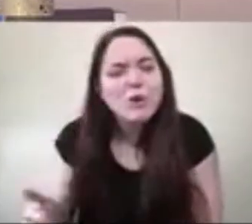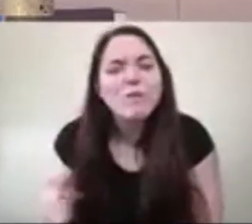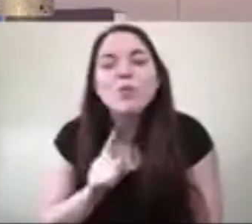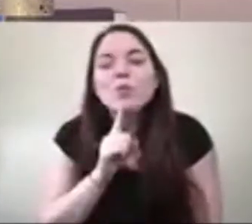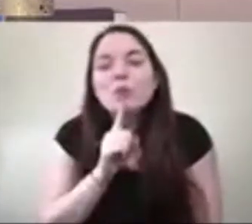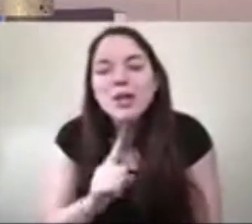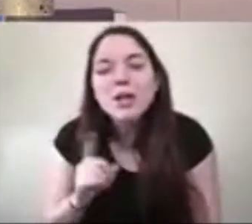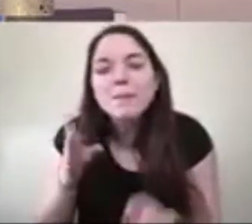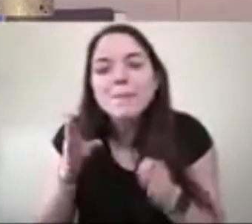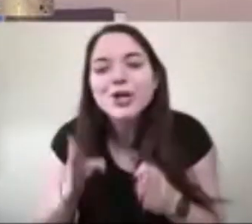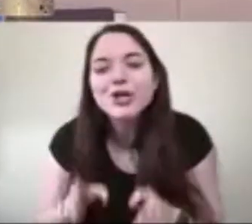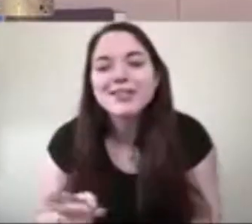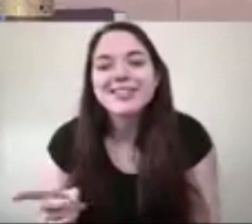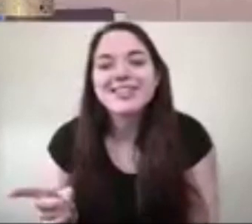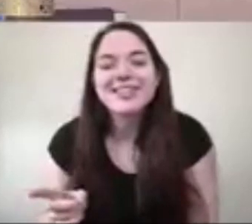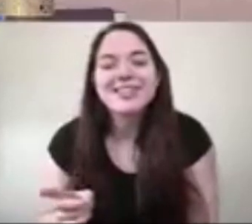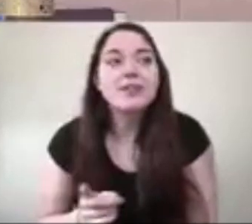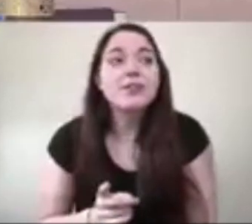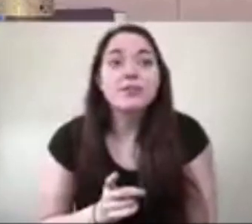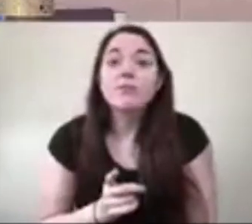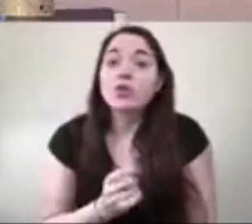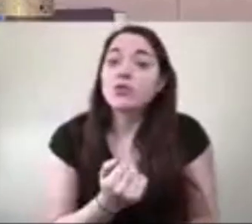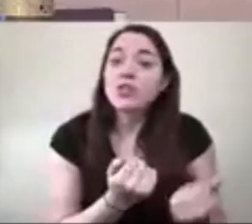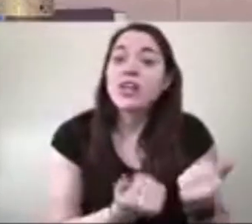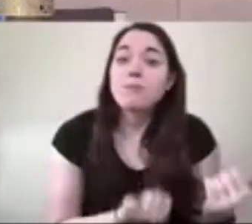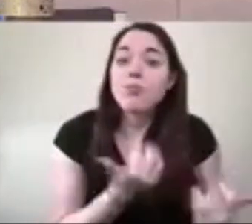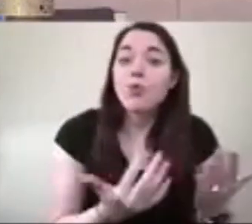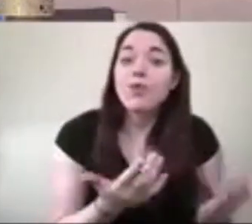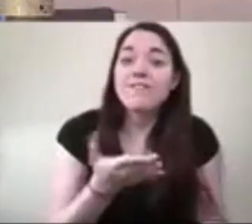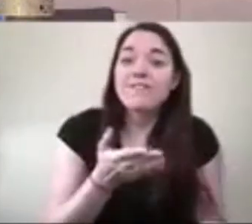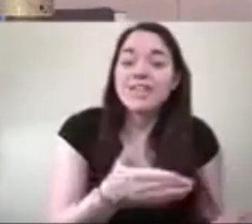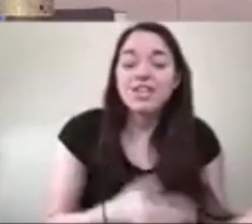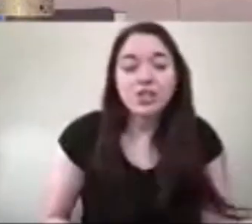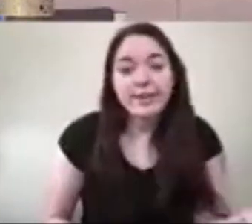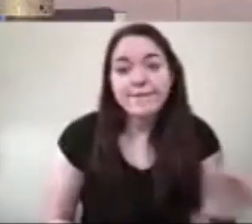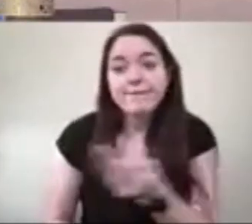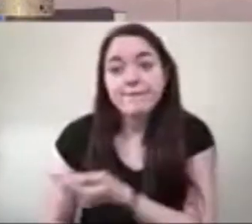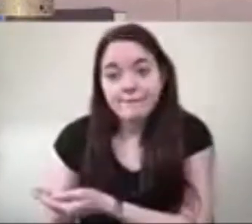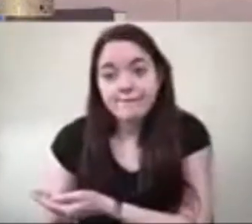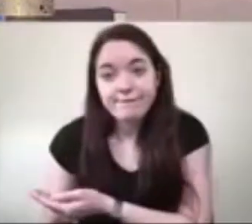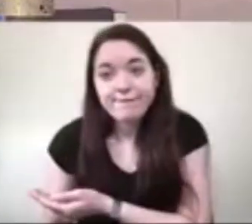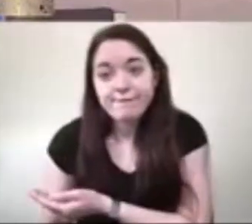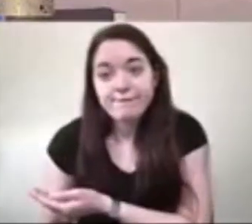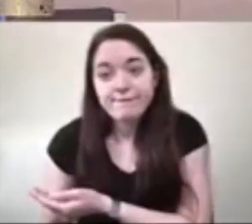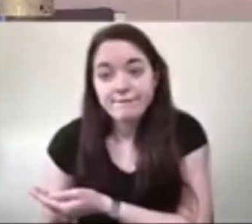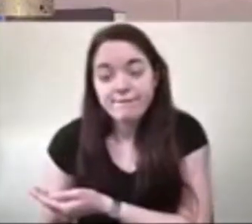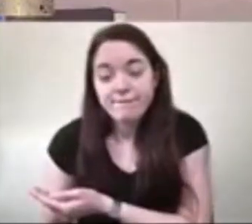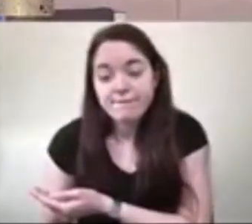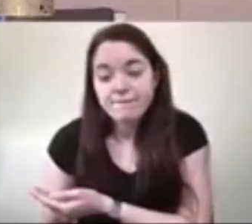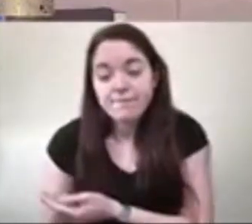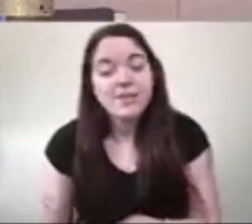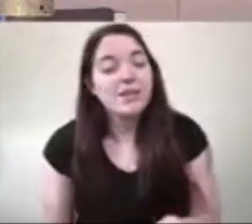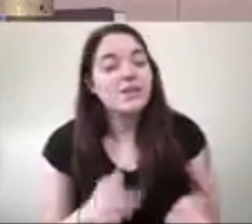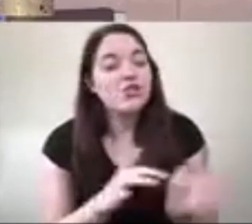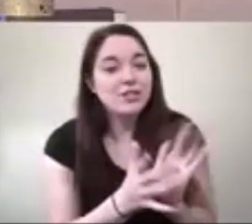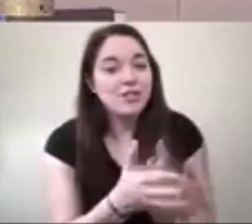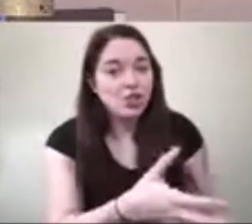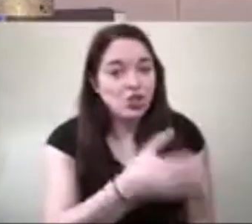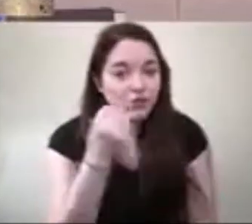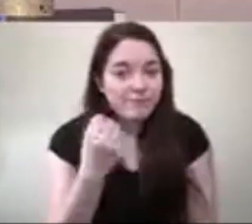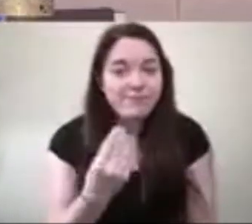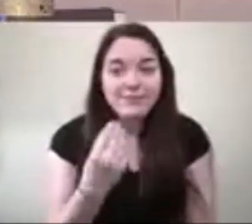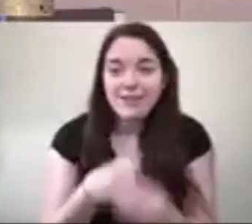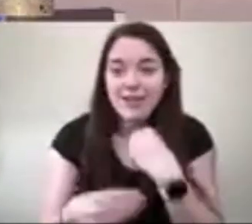And after being given a piece of broiled fish, so specific, Jesus ate in their